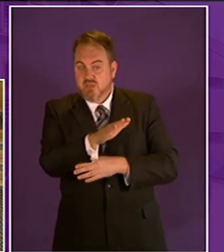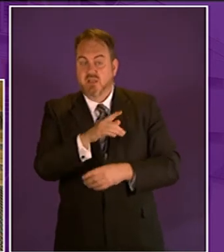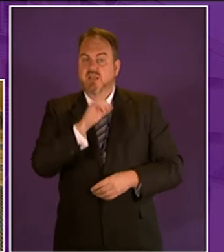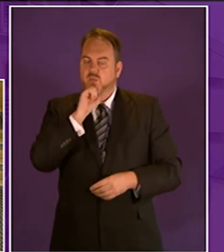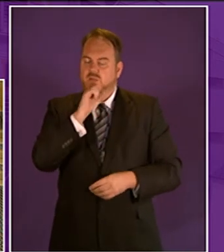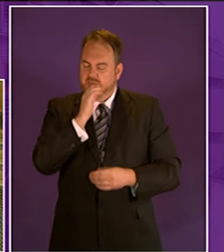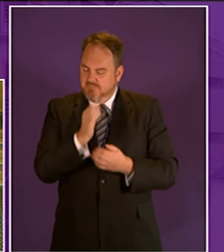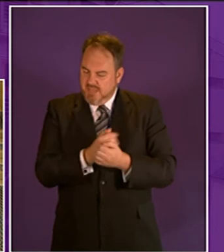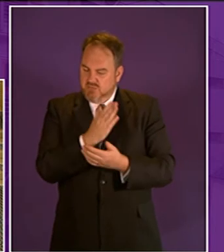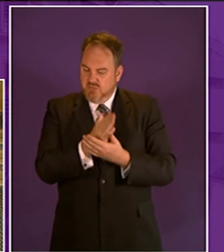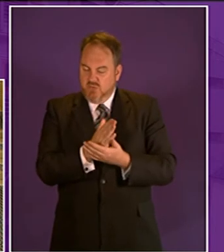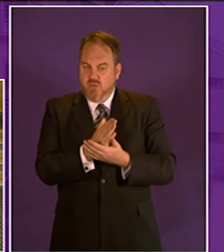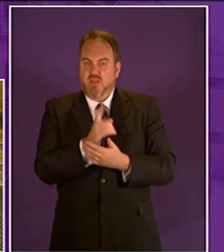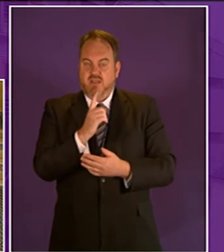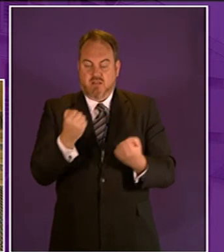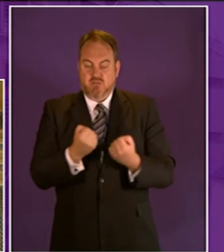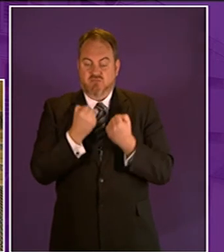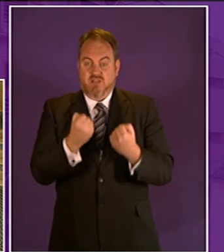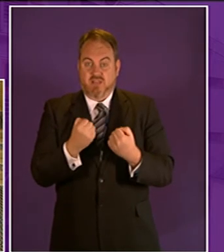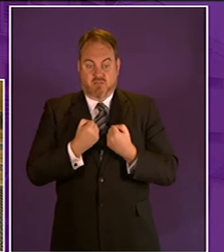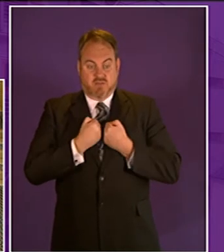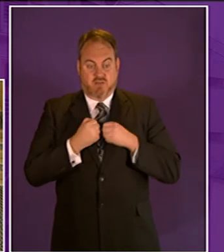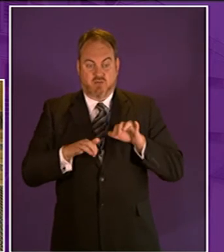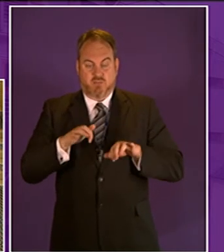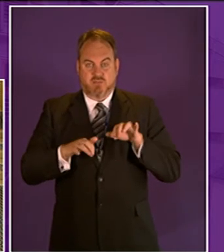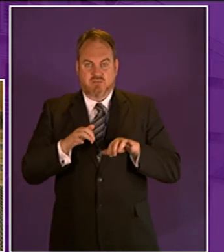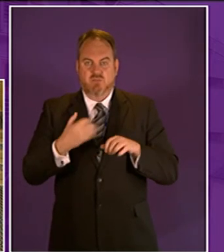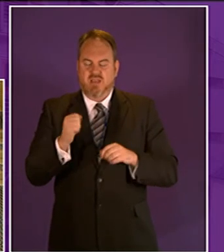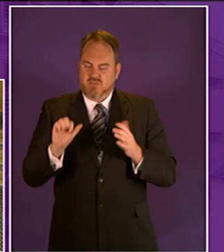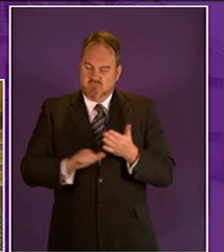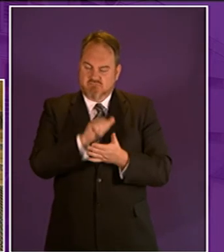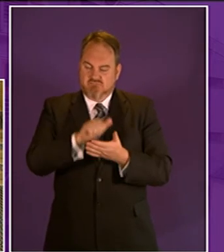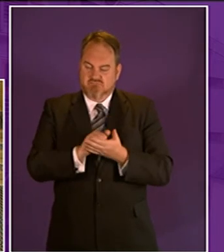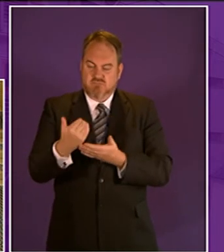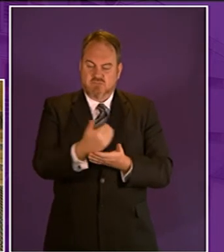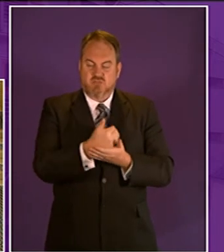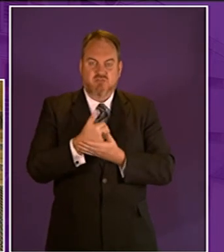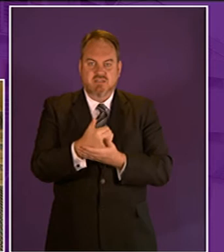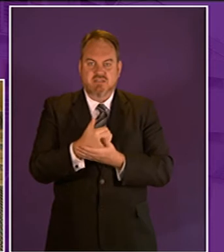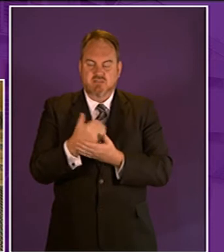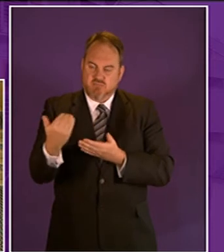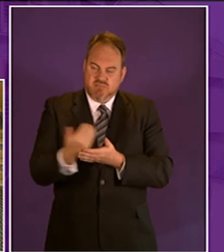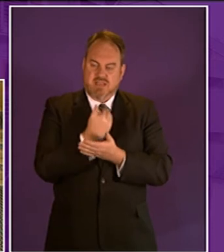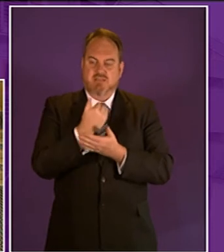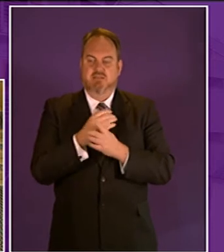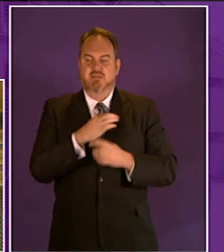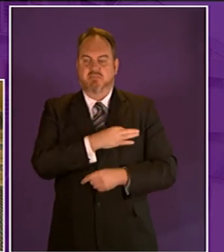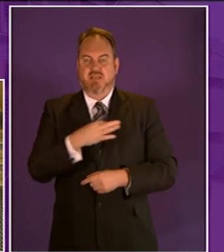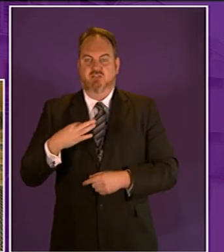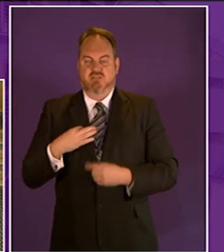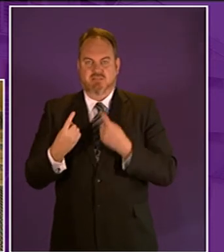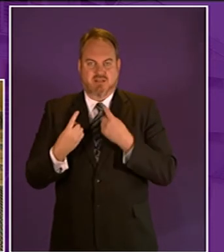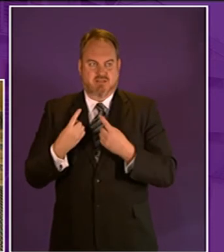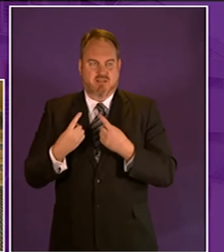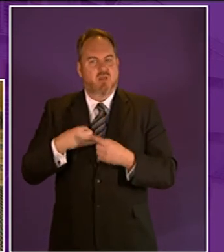is, in terms of the resilience of our systems, that we do have that security around patient data. I understand very much